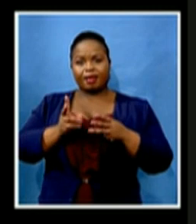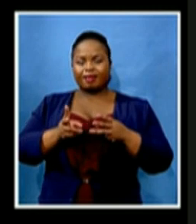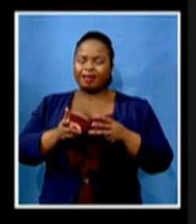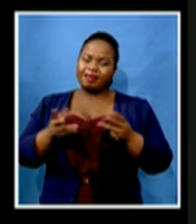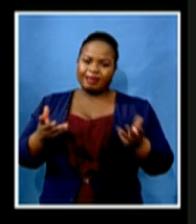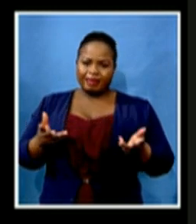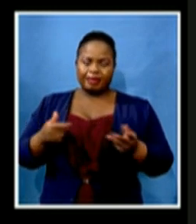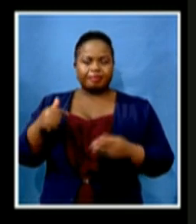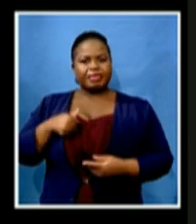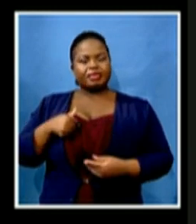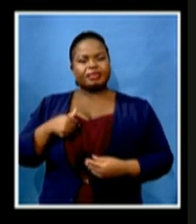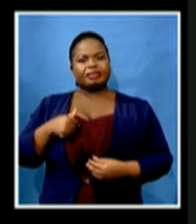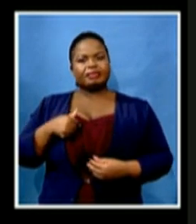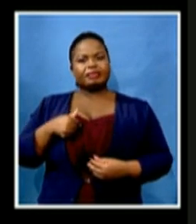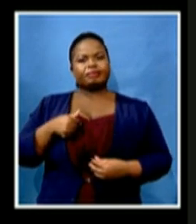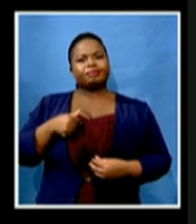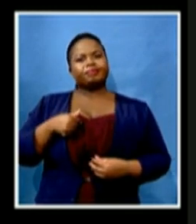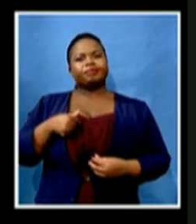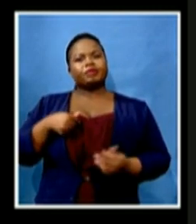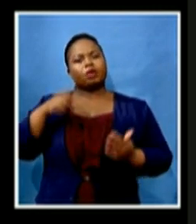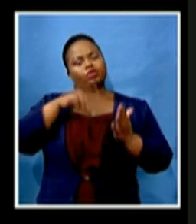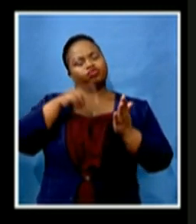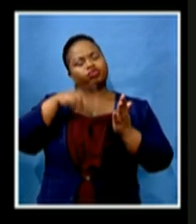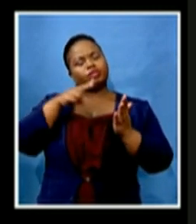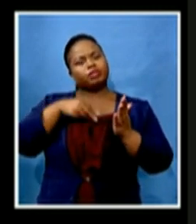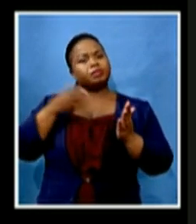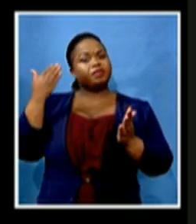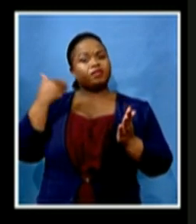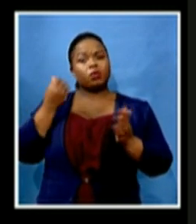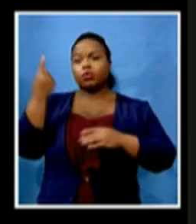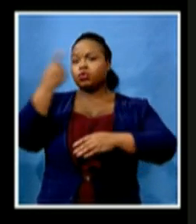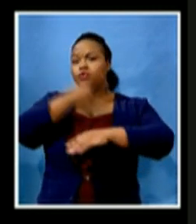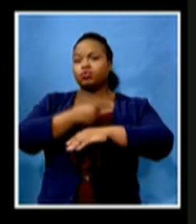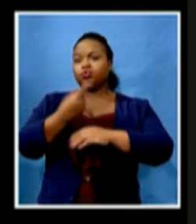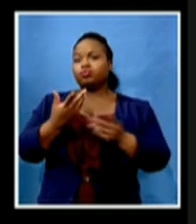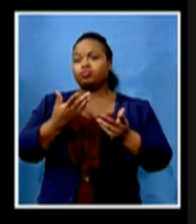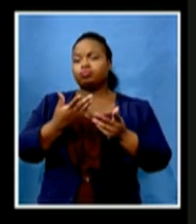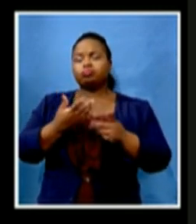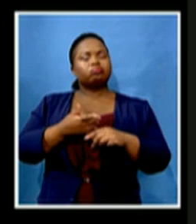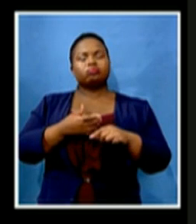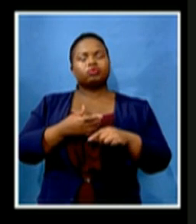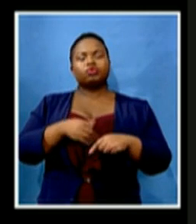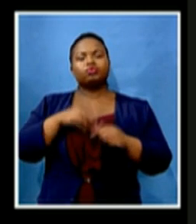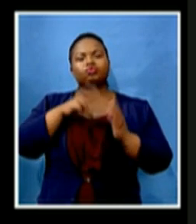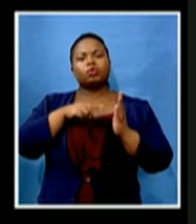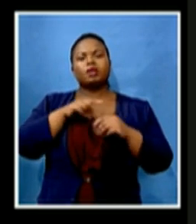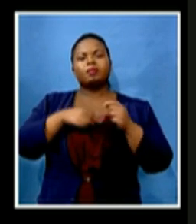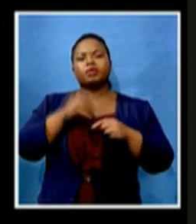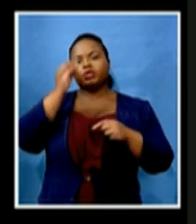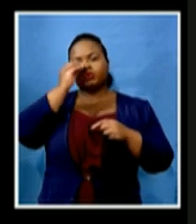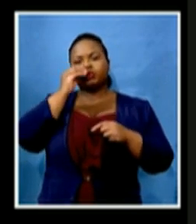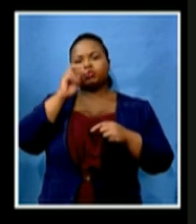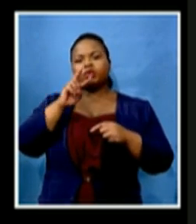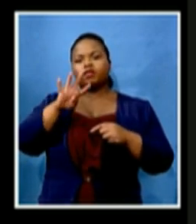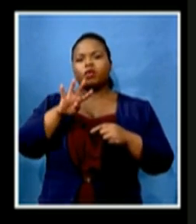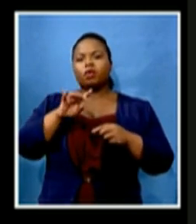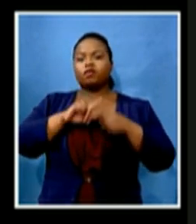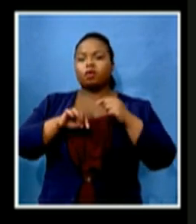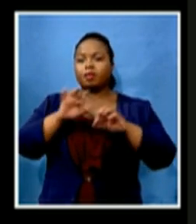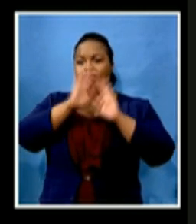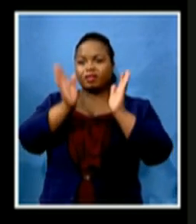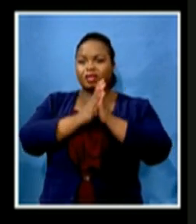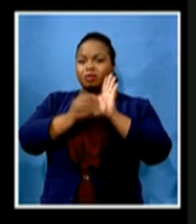column that you wrote a few days ago, News 24, and just based on what you've presented here today, You said in the column that future